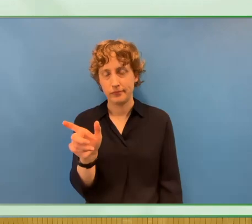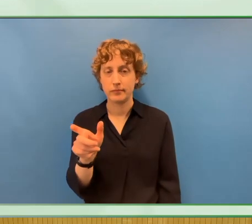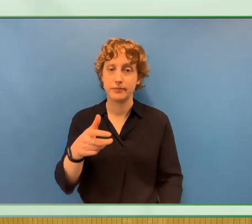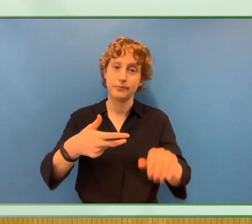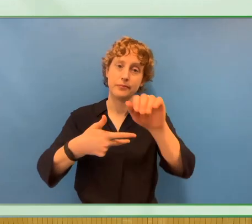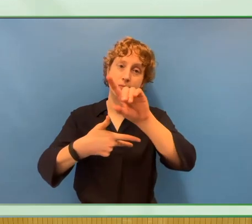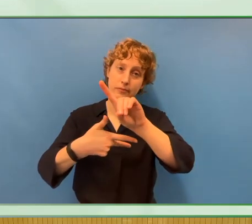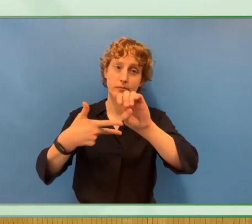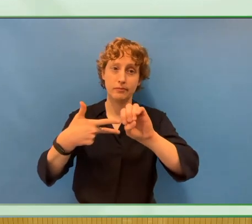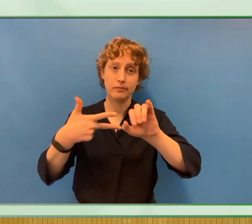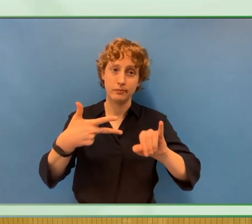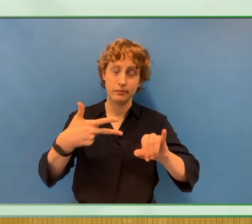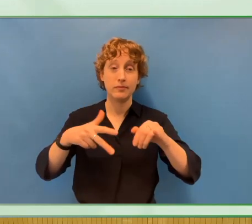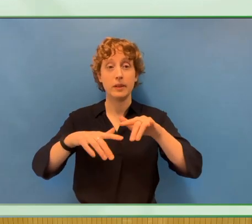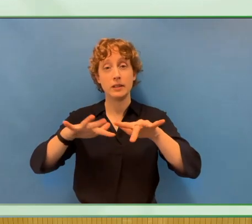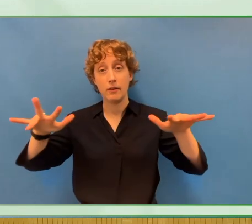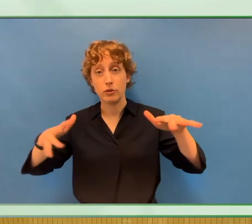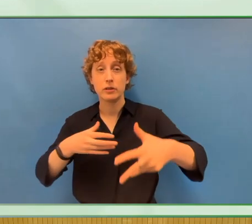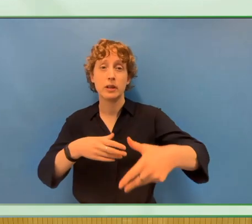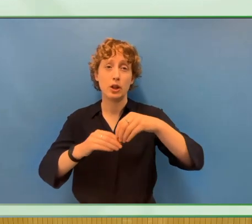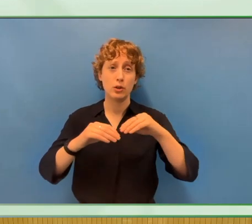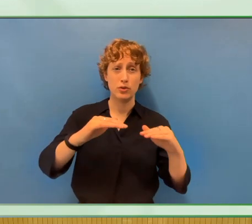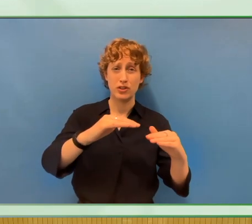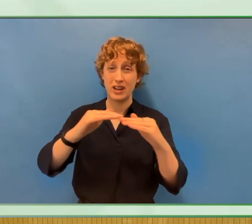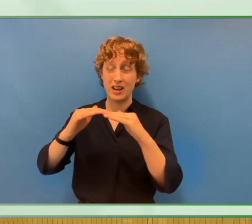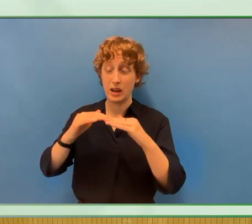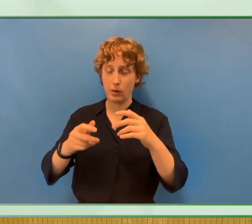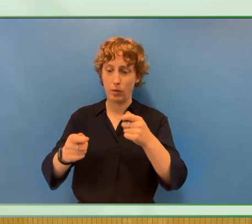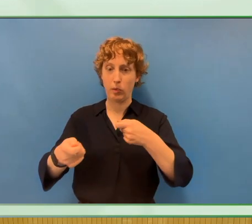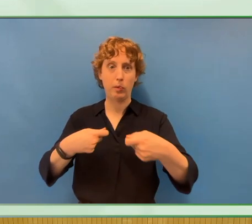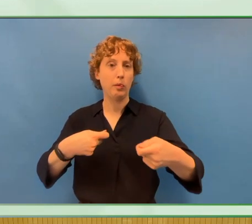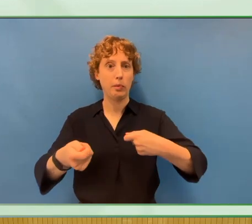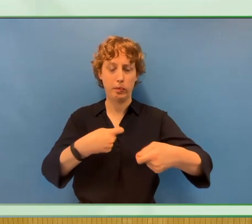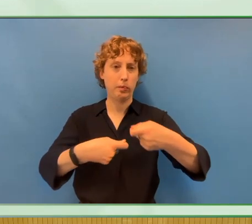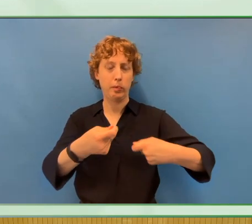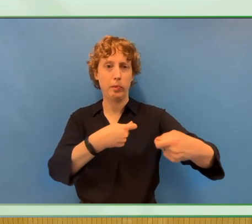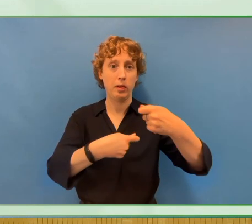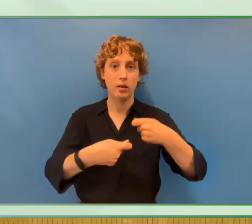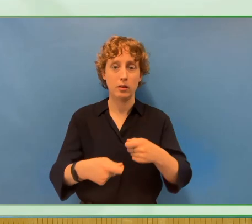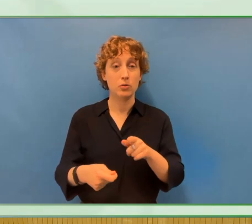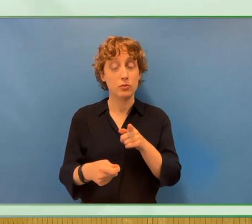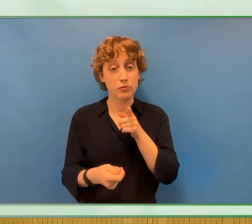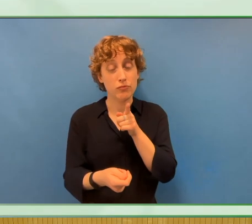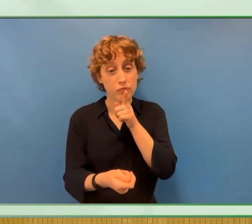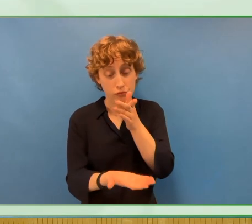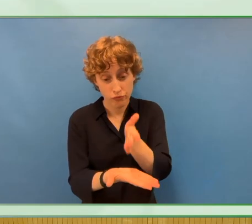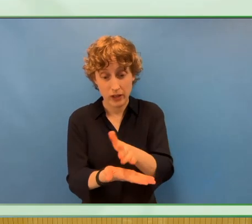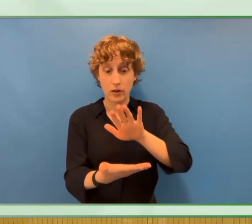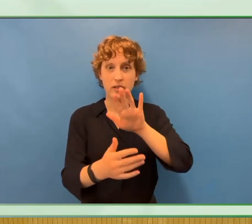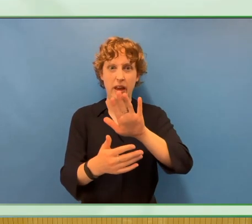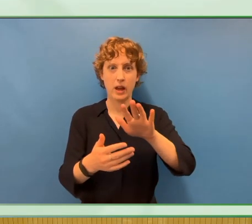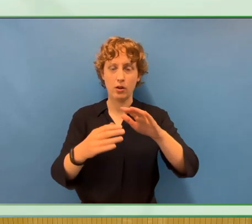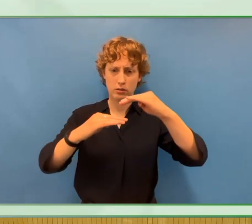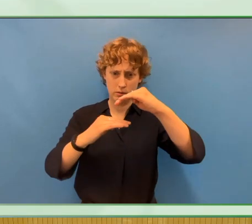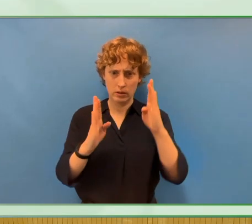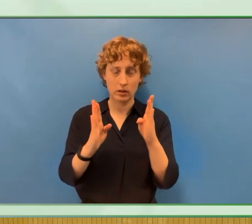very interchangeably, and their real meaning has got lost. If we asked everybody in this room what those words meant to them, we'd have very different